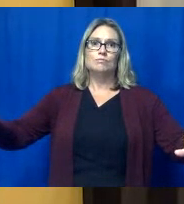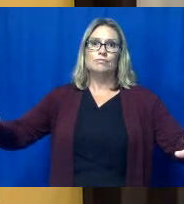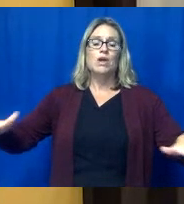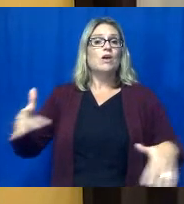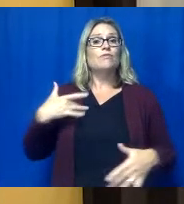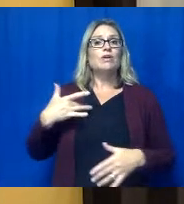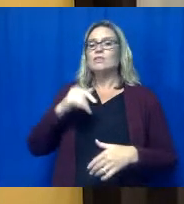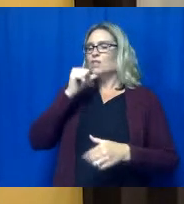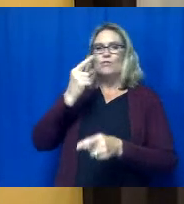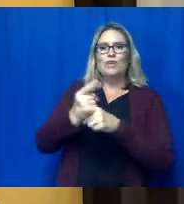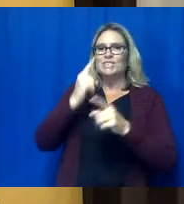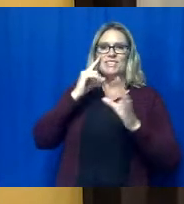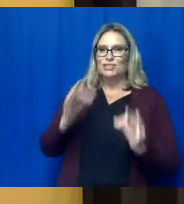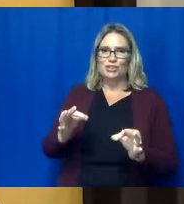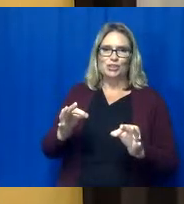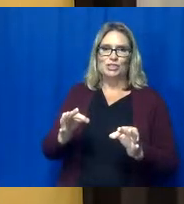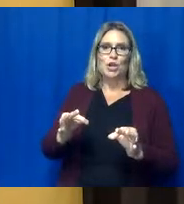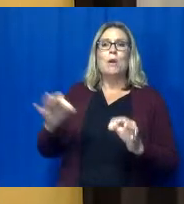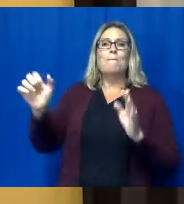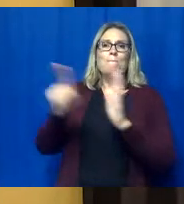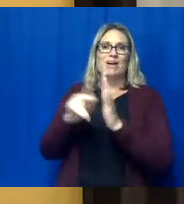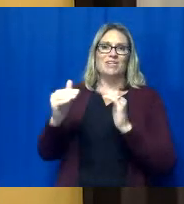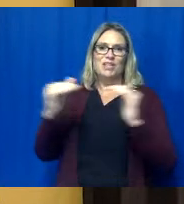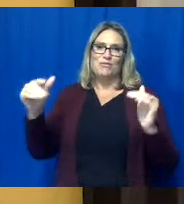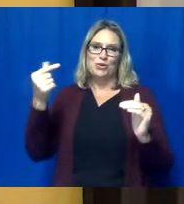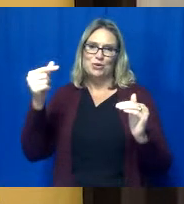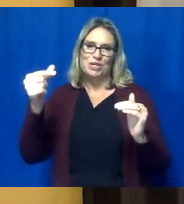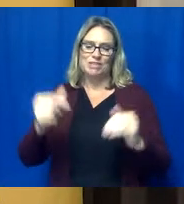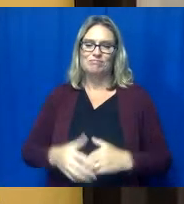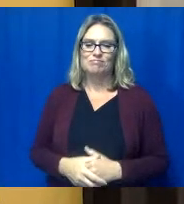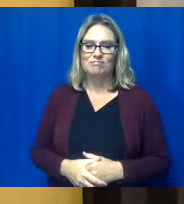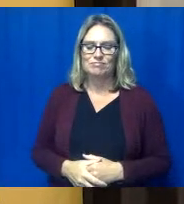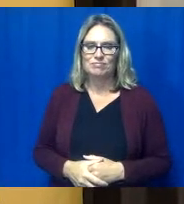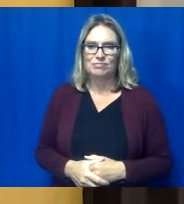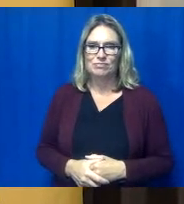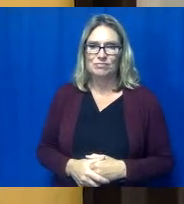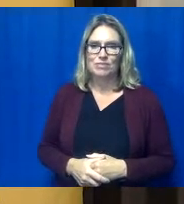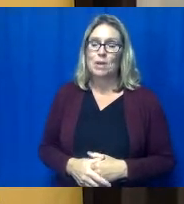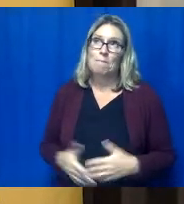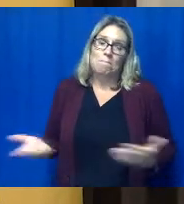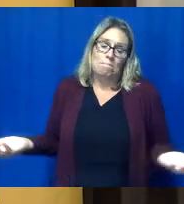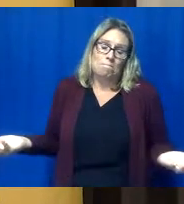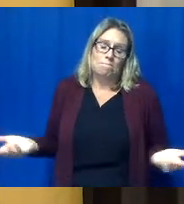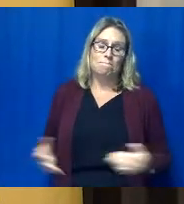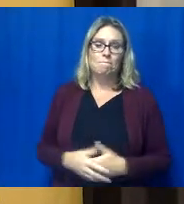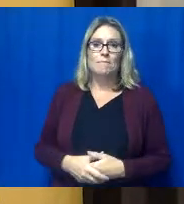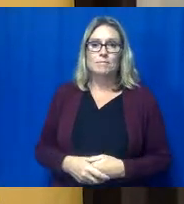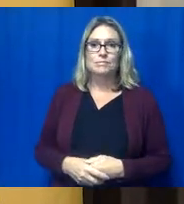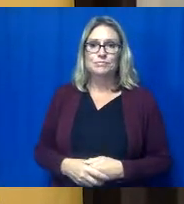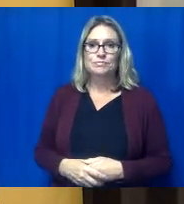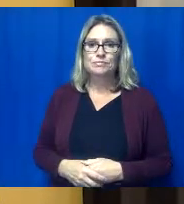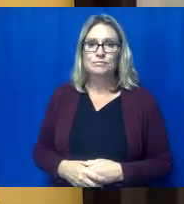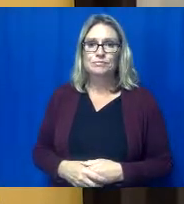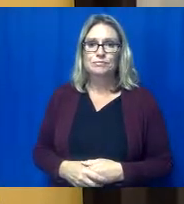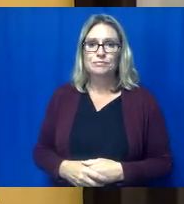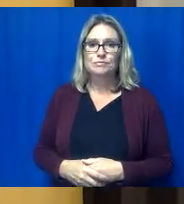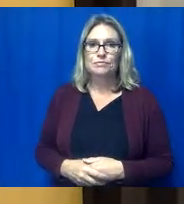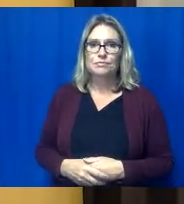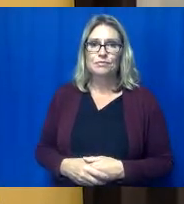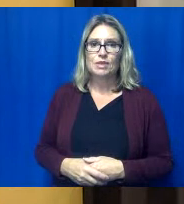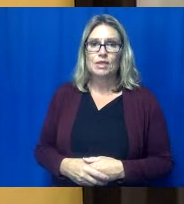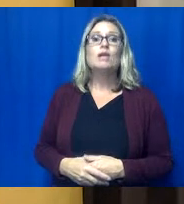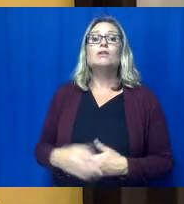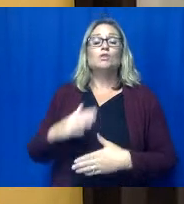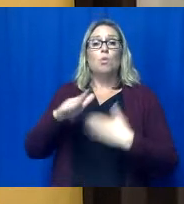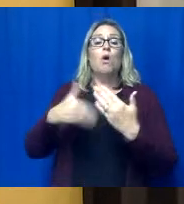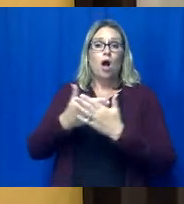make. But that's with the benefit of, in retrospect, right? So everyone here would agree with